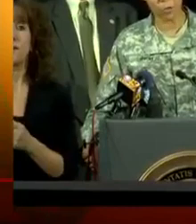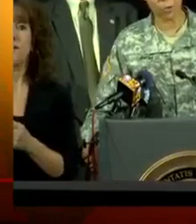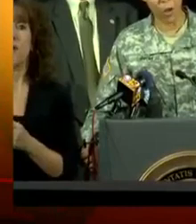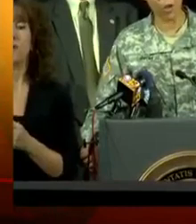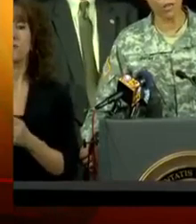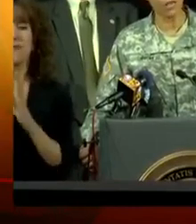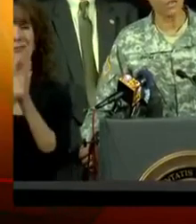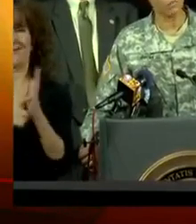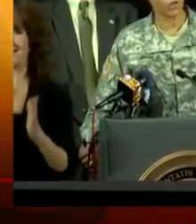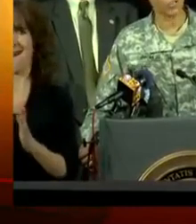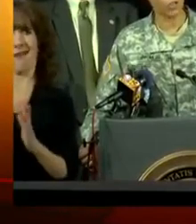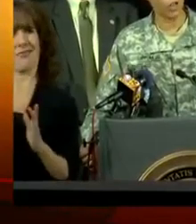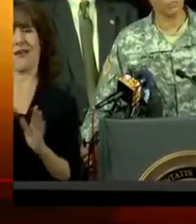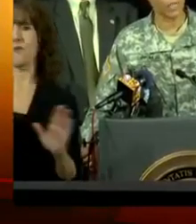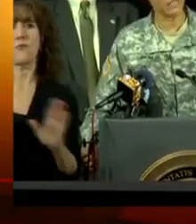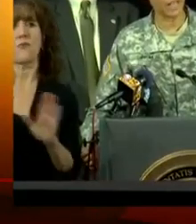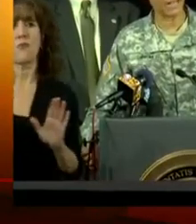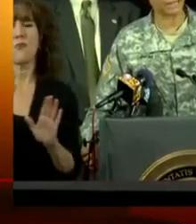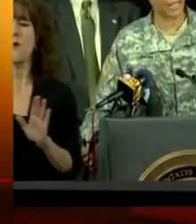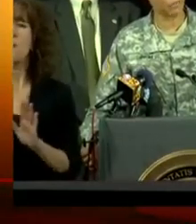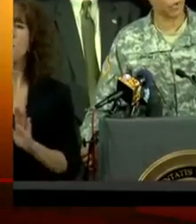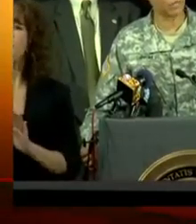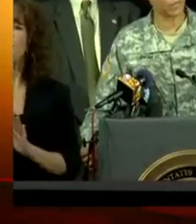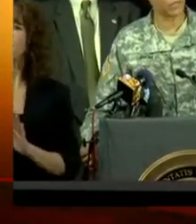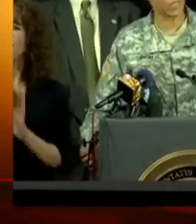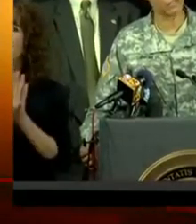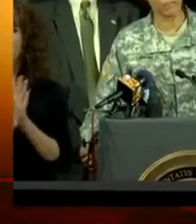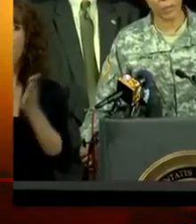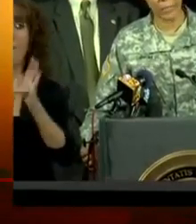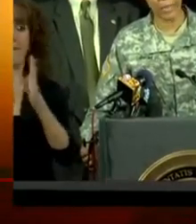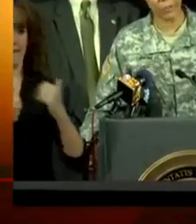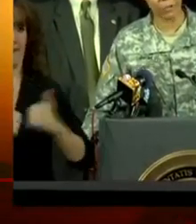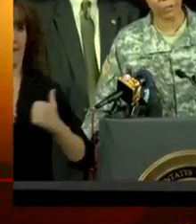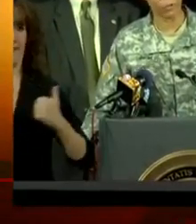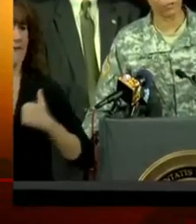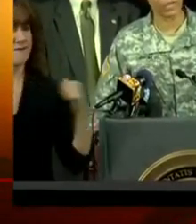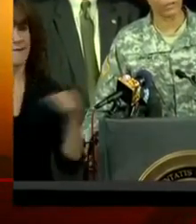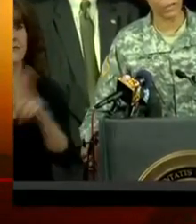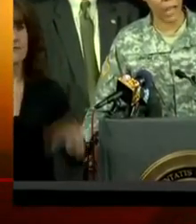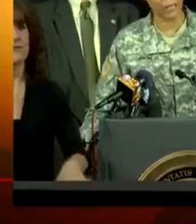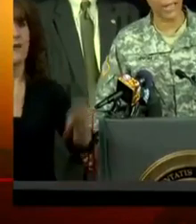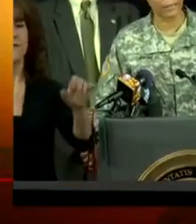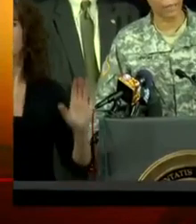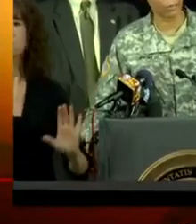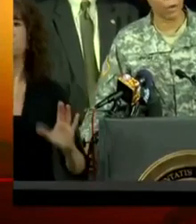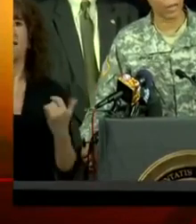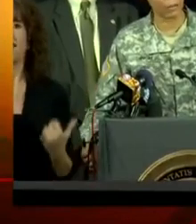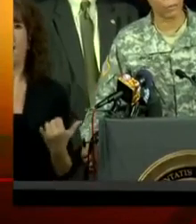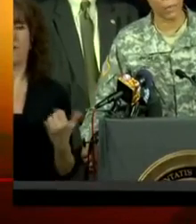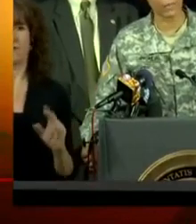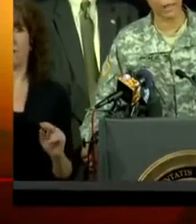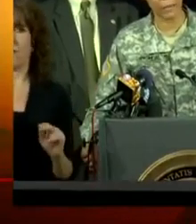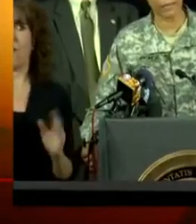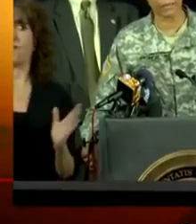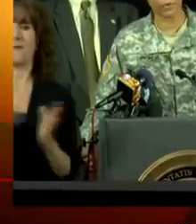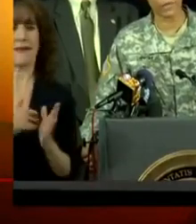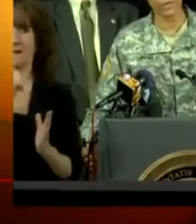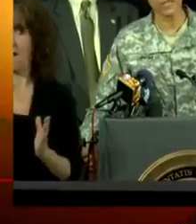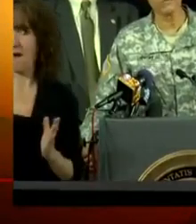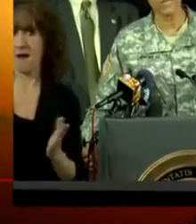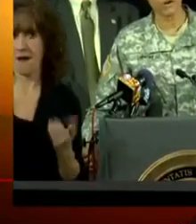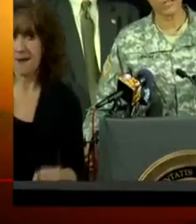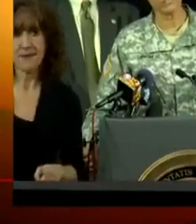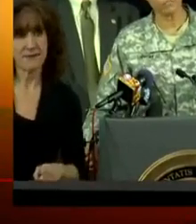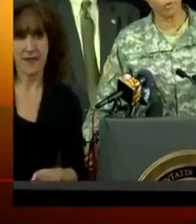not martial law. Martial law means that at that point the military fully takes over, so we are not at that point. I repeat, not at that